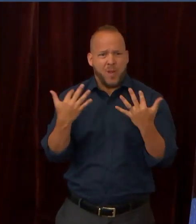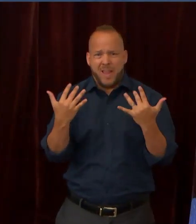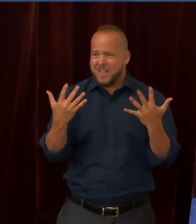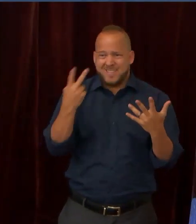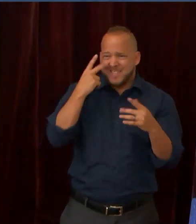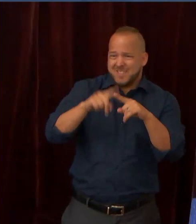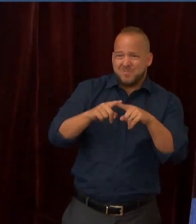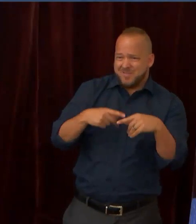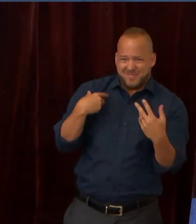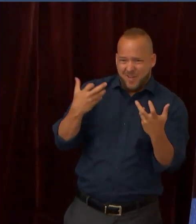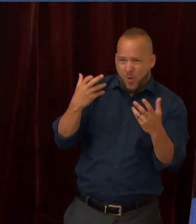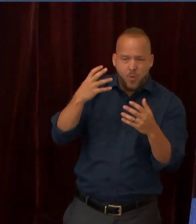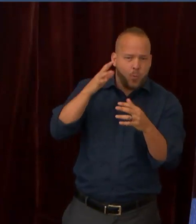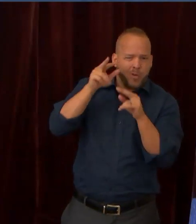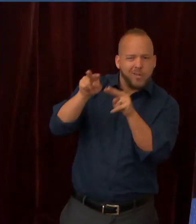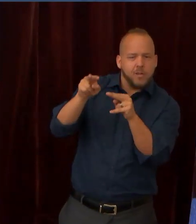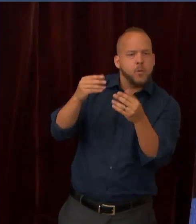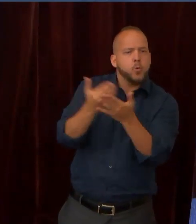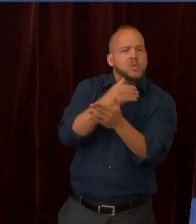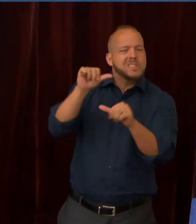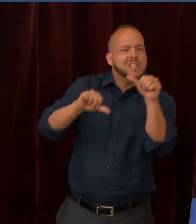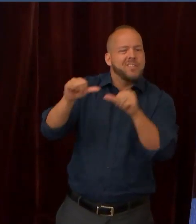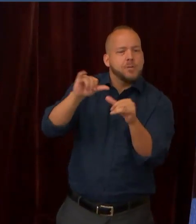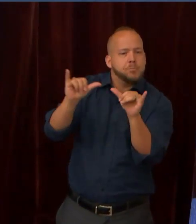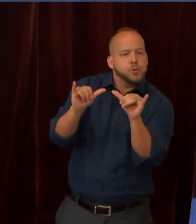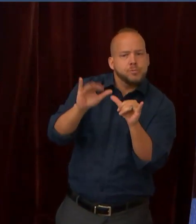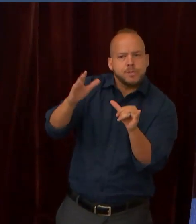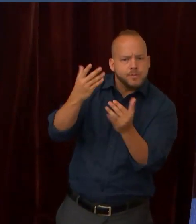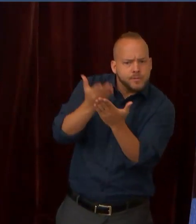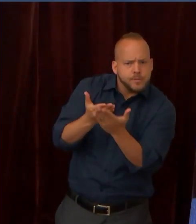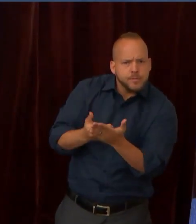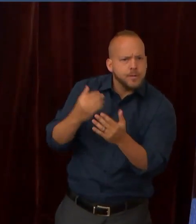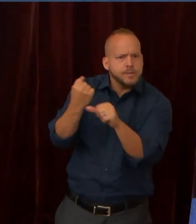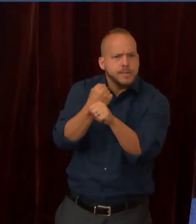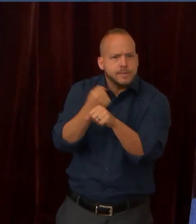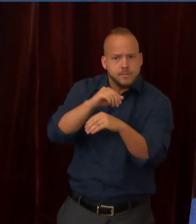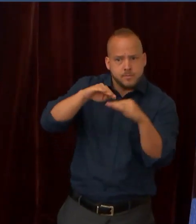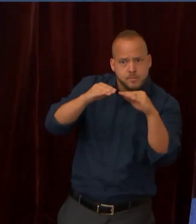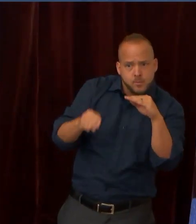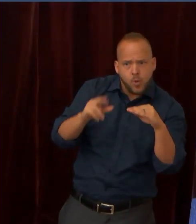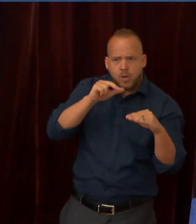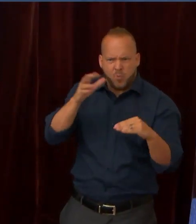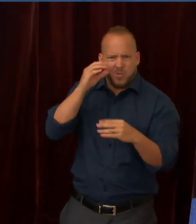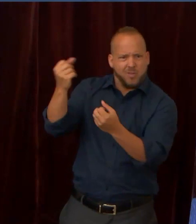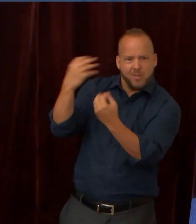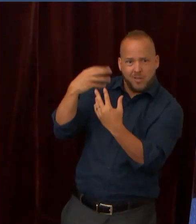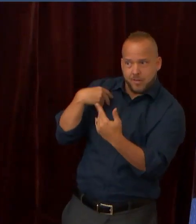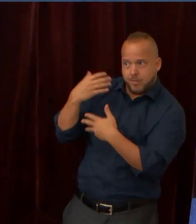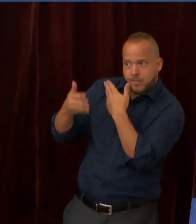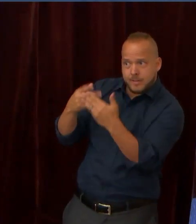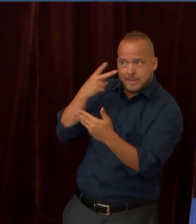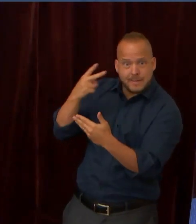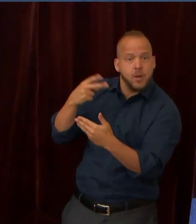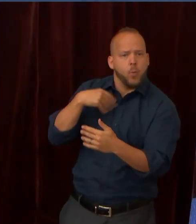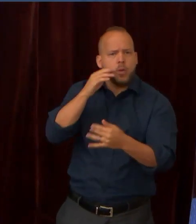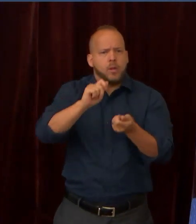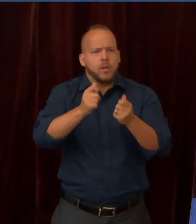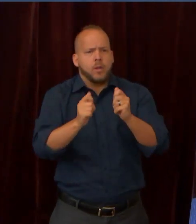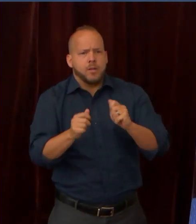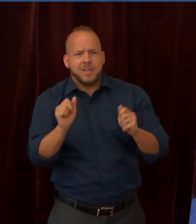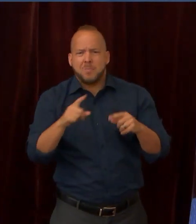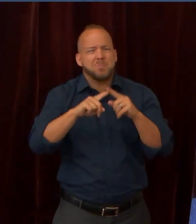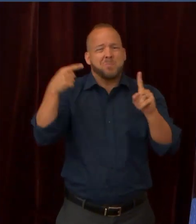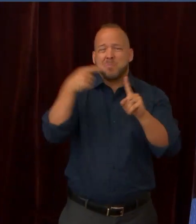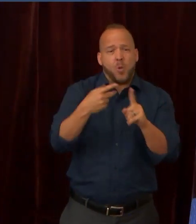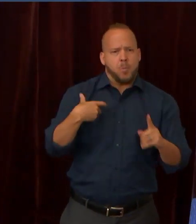this is stage 2 of the effort, and we're hoping that these things can pay off, which means increased testing, which we are